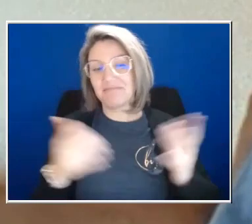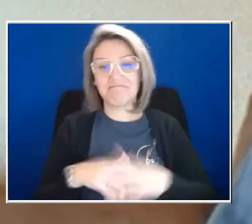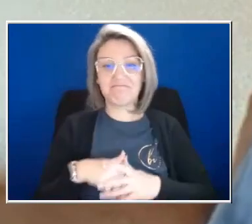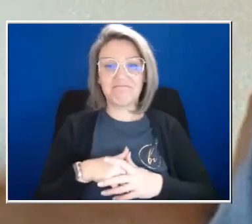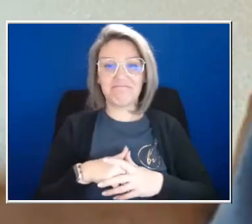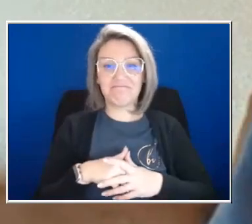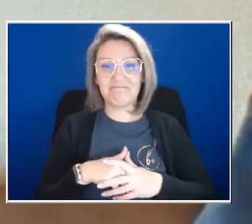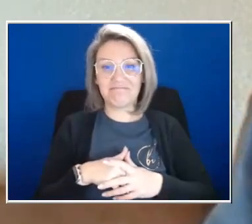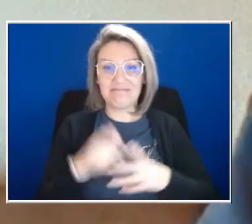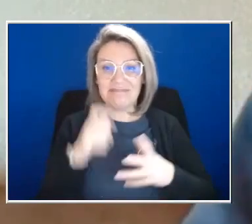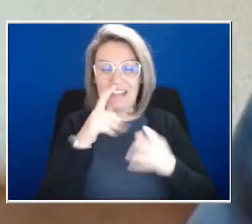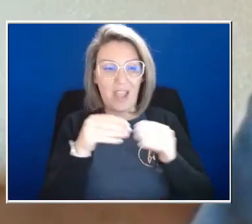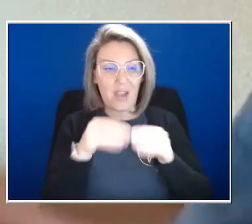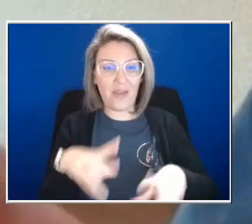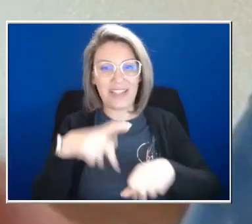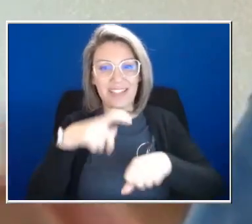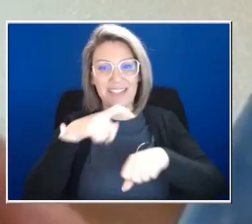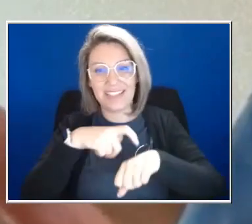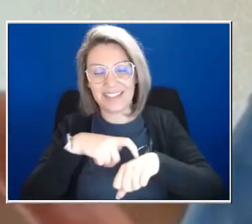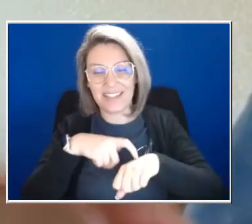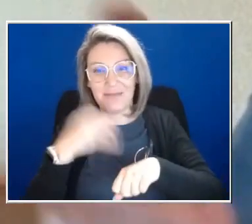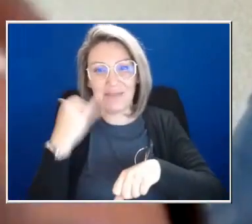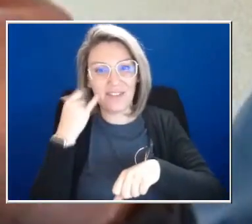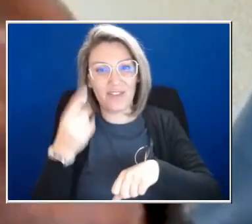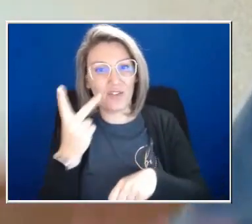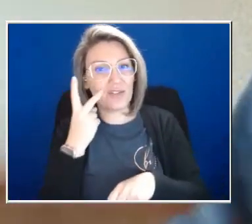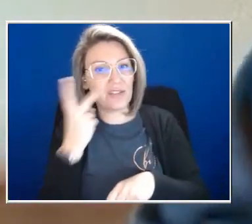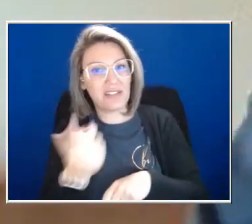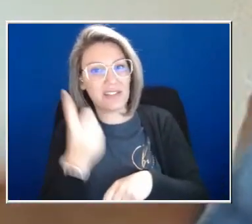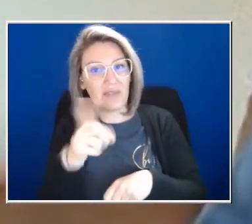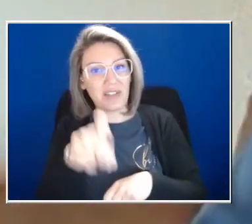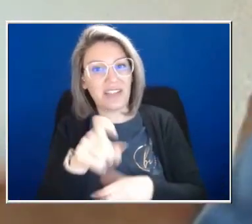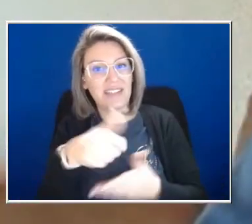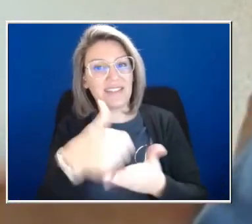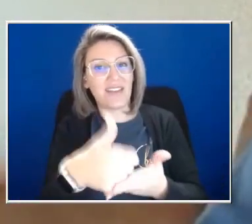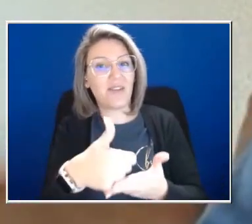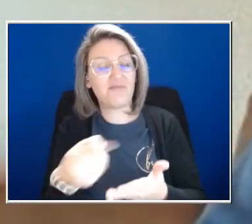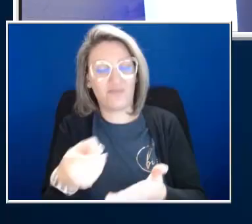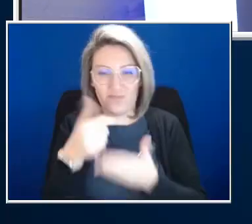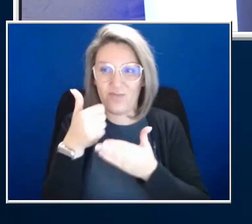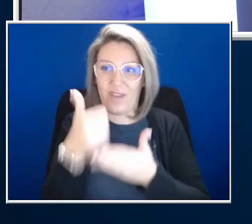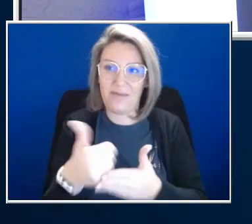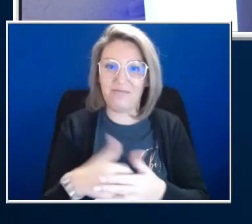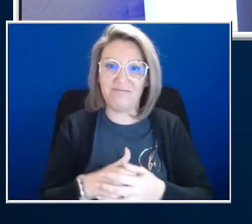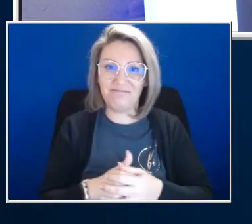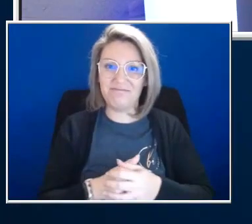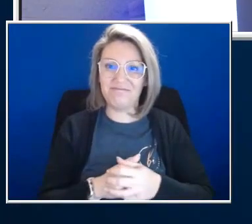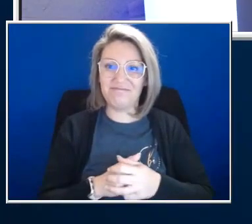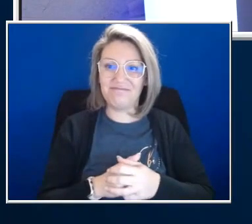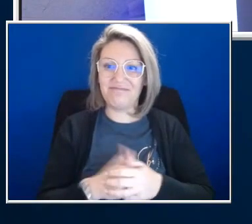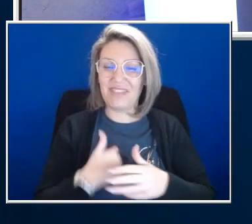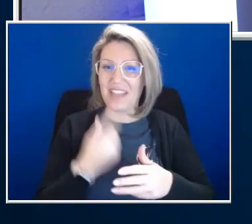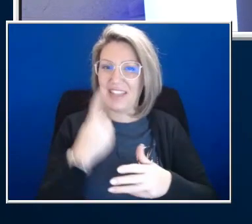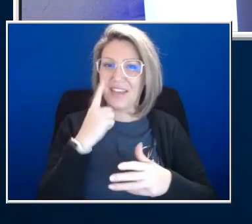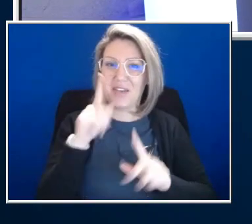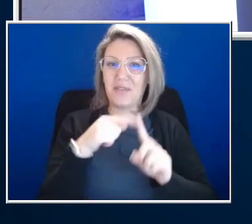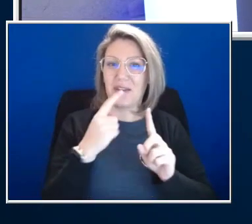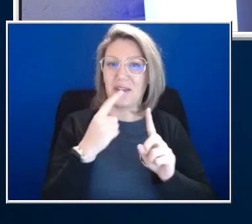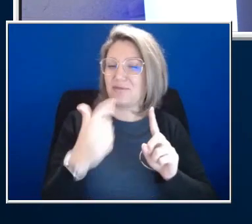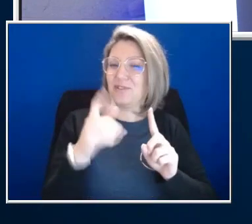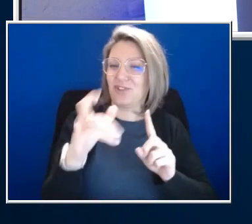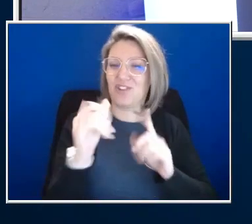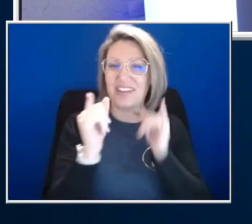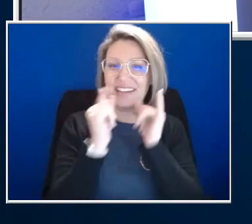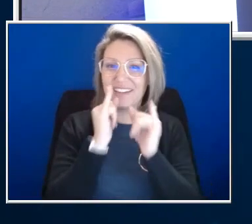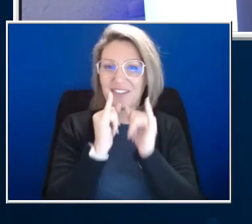not wasting time. And if you see somebody that needs help, you help them out. Yeah, I think when I was watching your interview before, you had